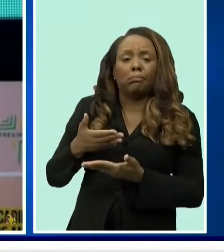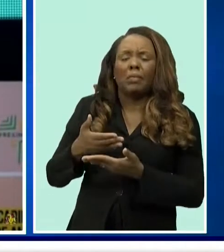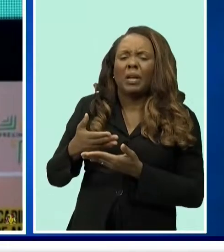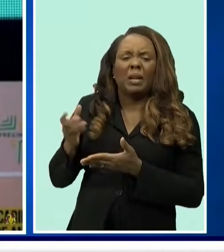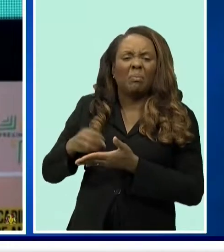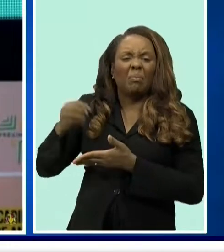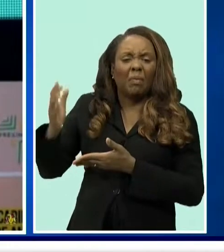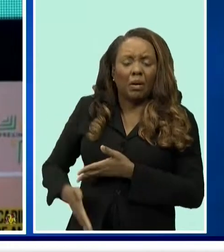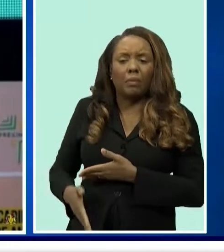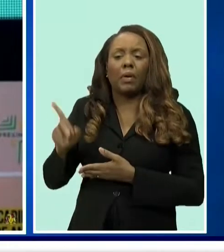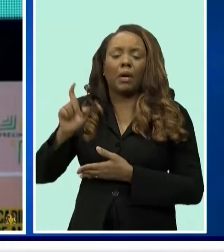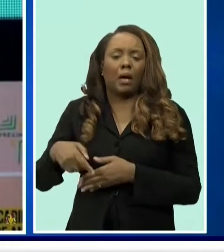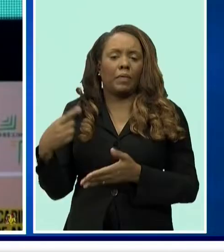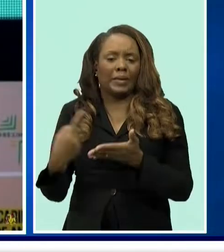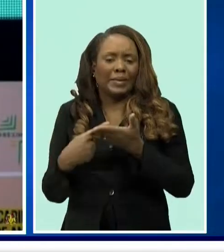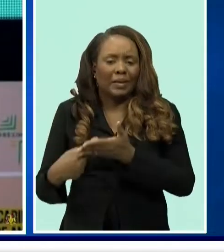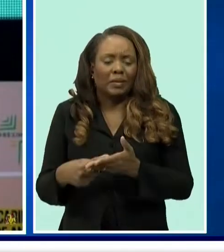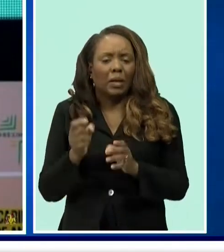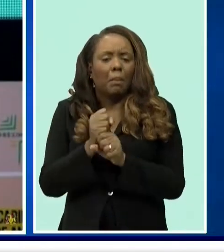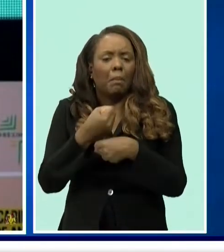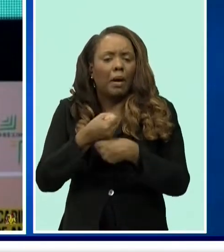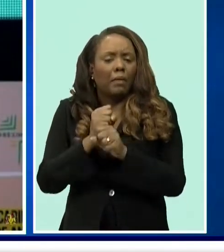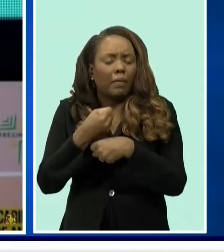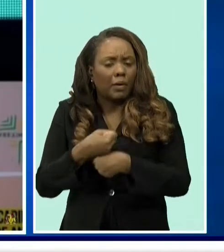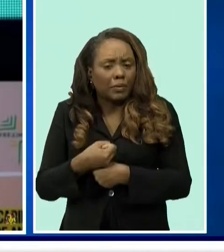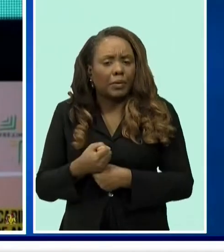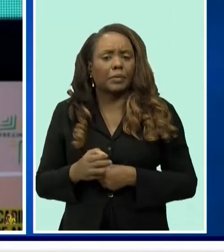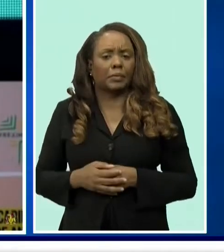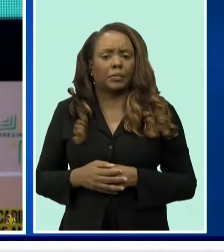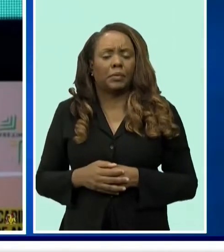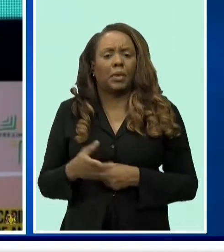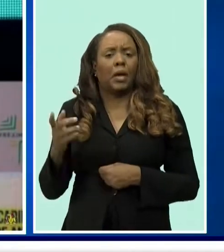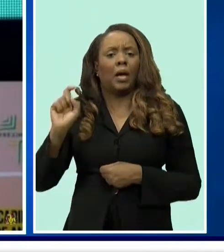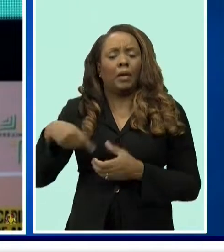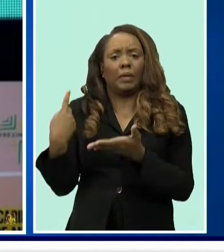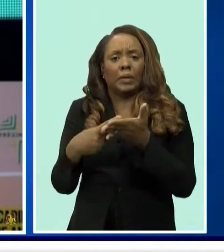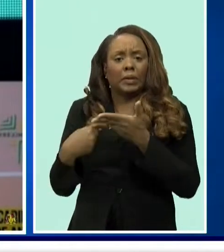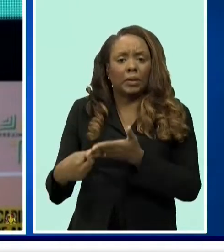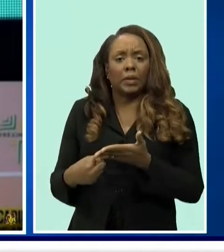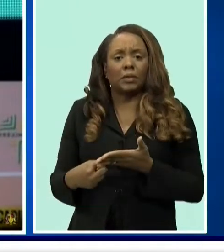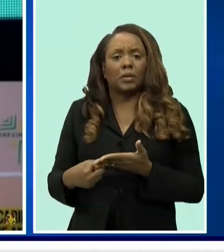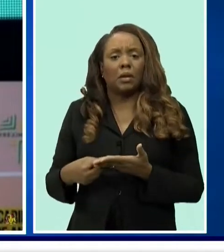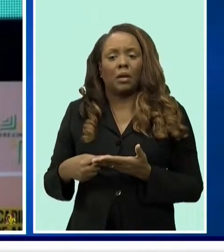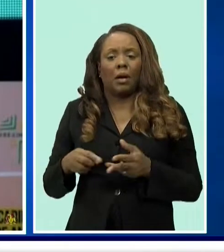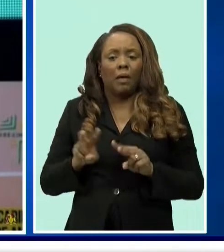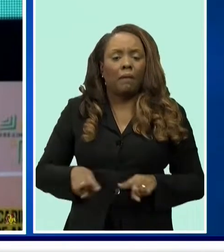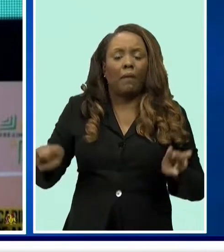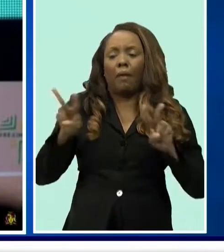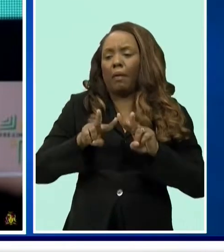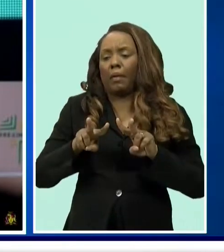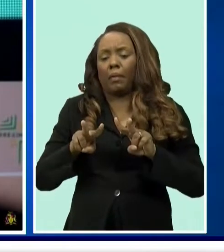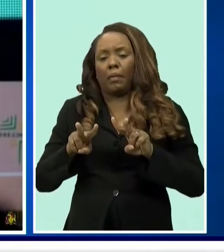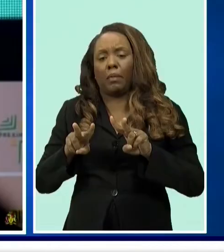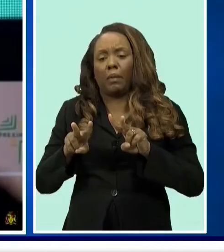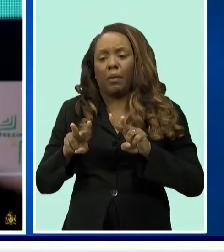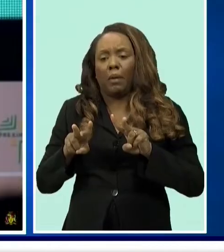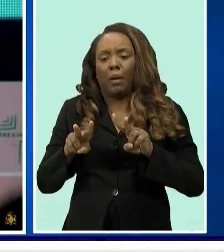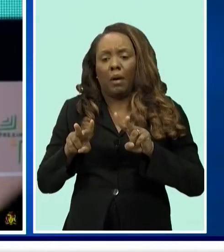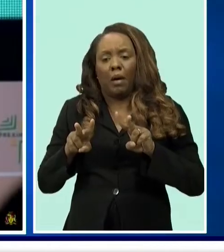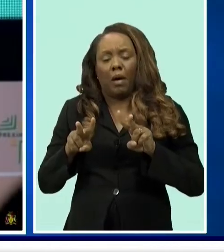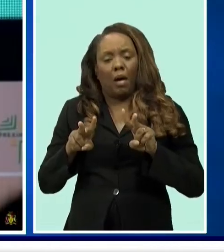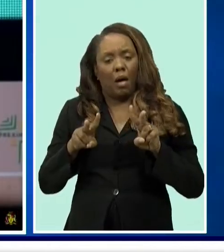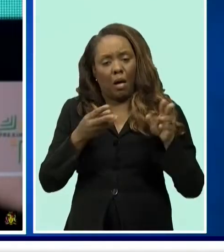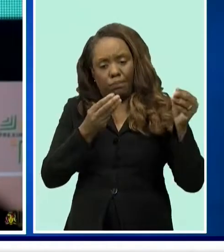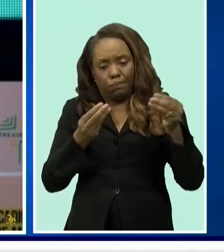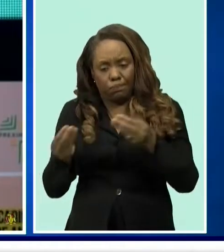manufacturing so that we can address some of these issues. We also have to look at value chain and products through agri-processing,